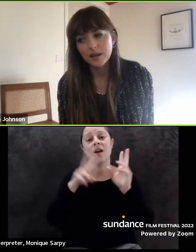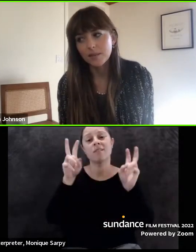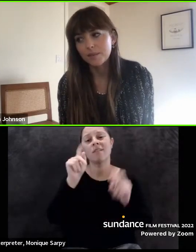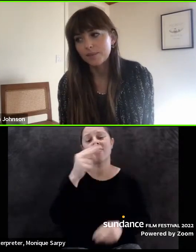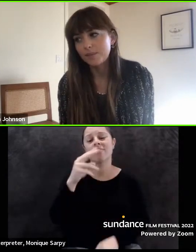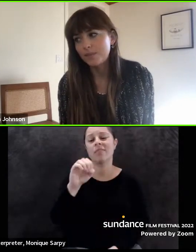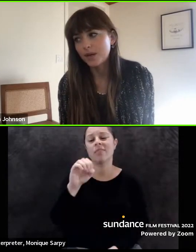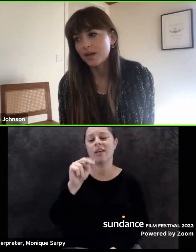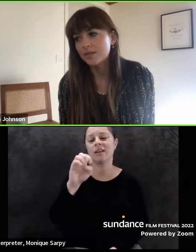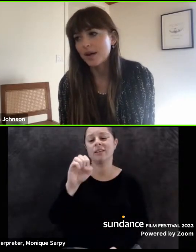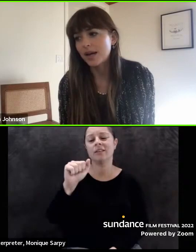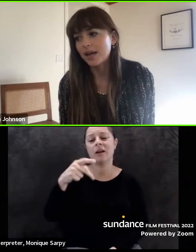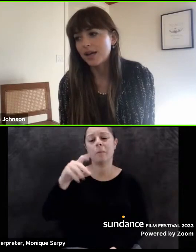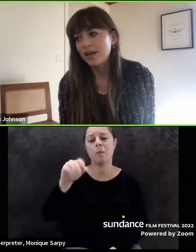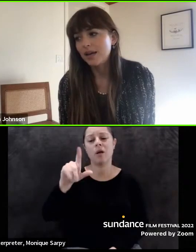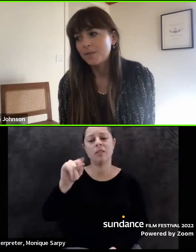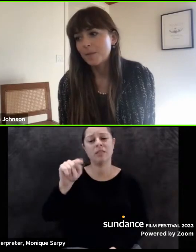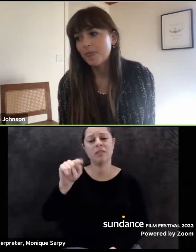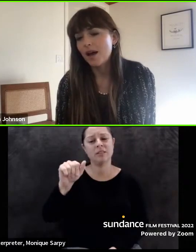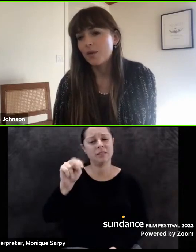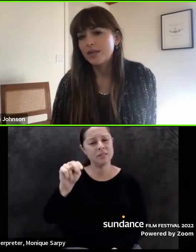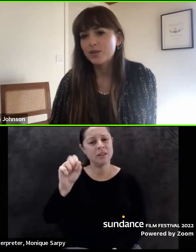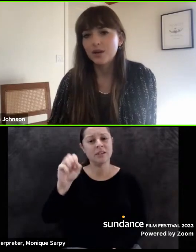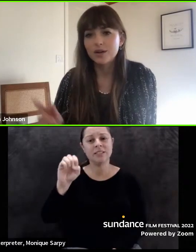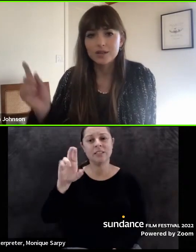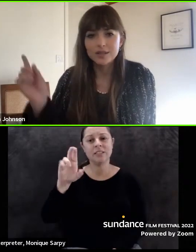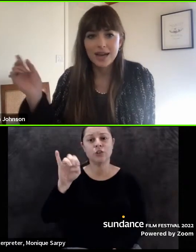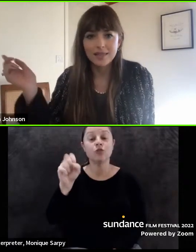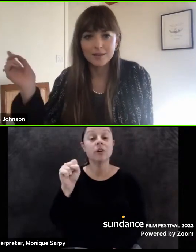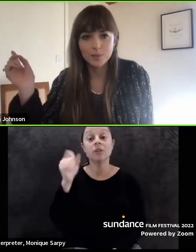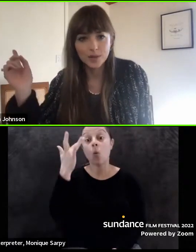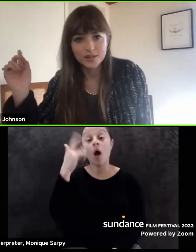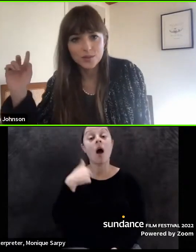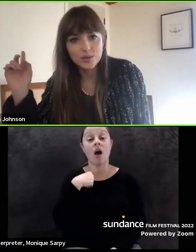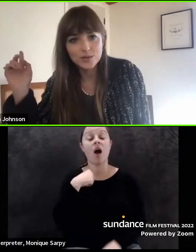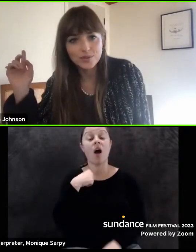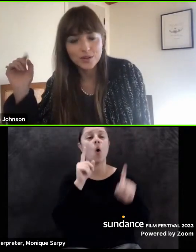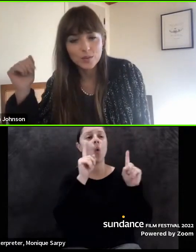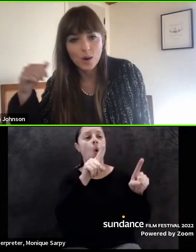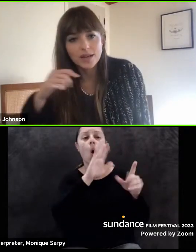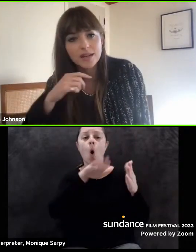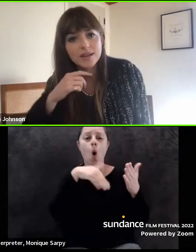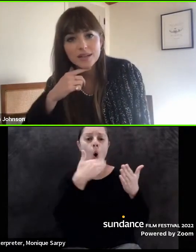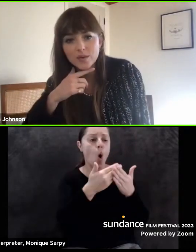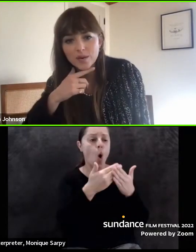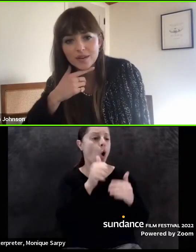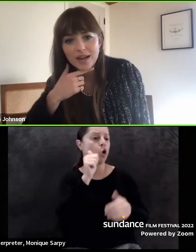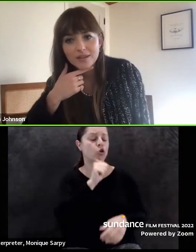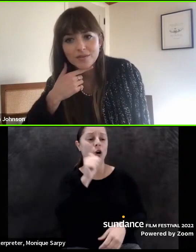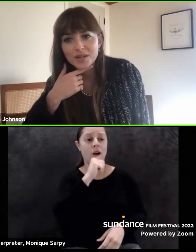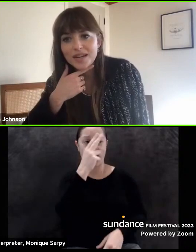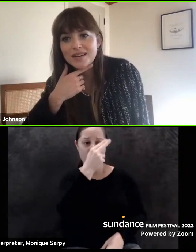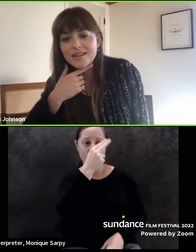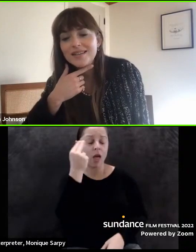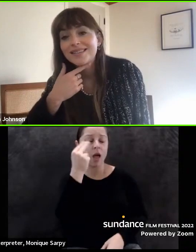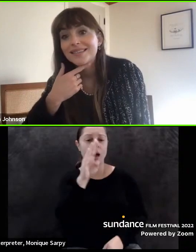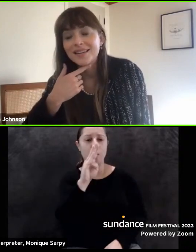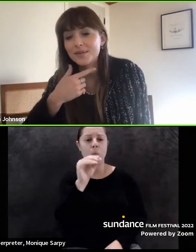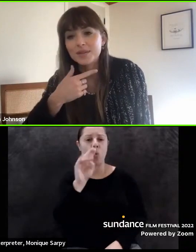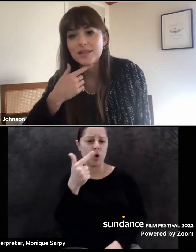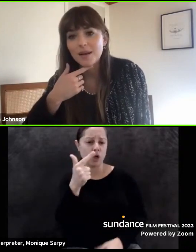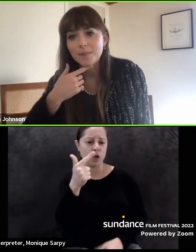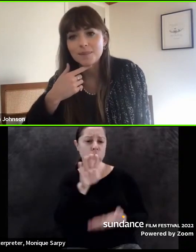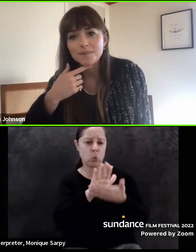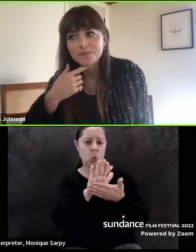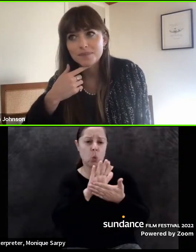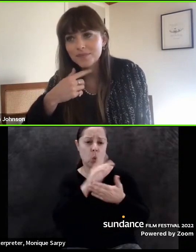series because I went to an all-girls Catholic boarding school for 1 year in Northern California, and